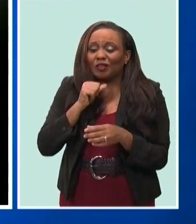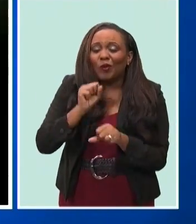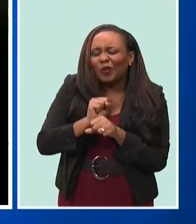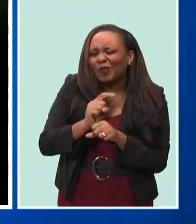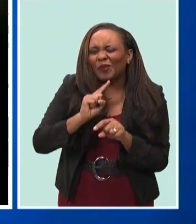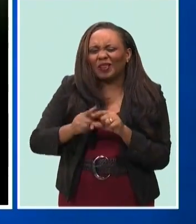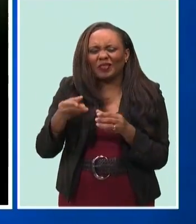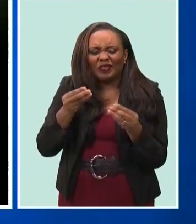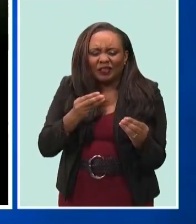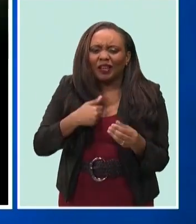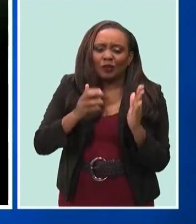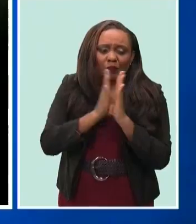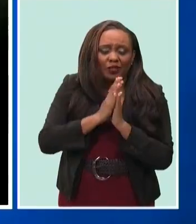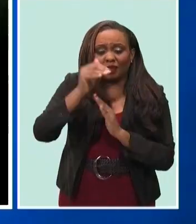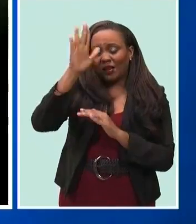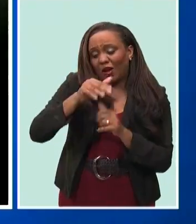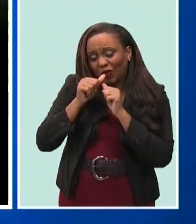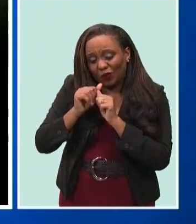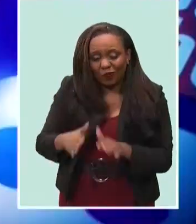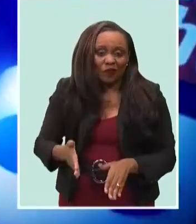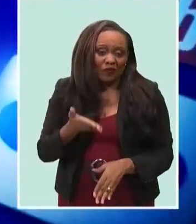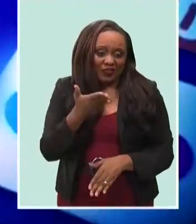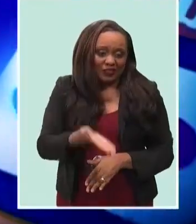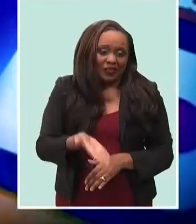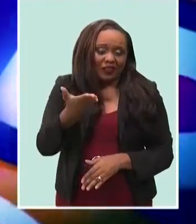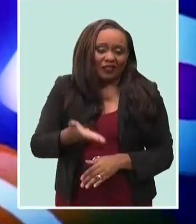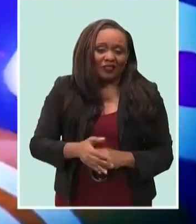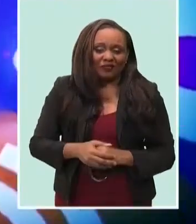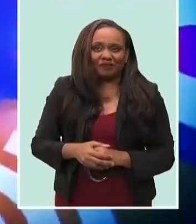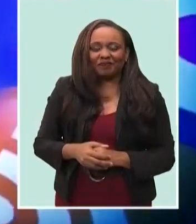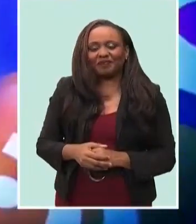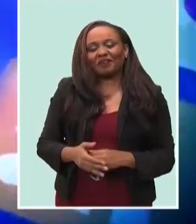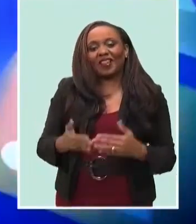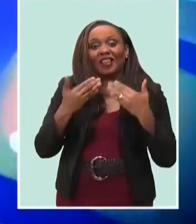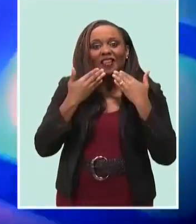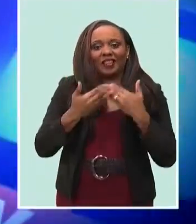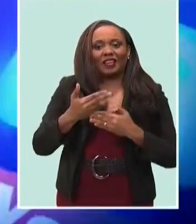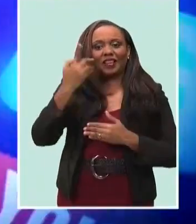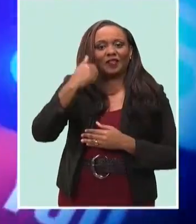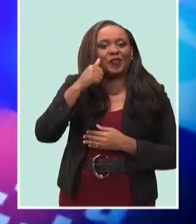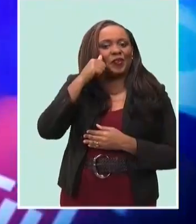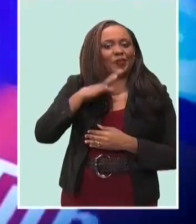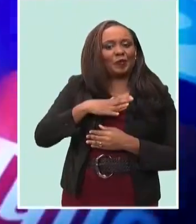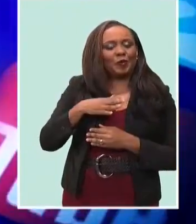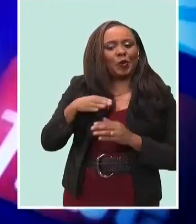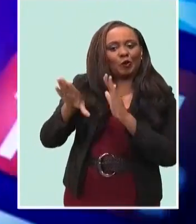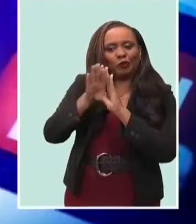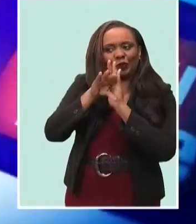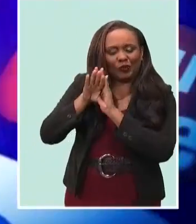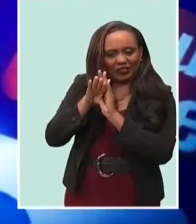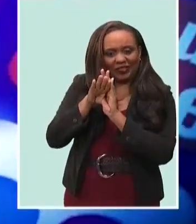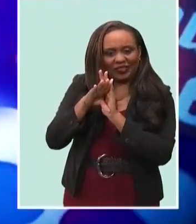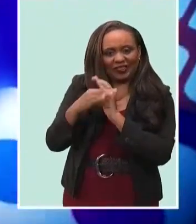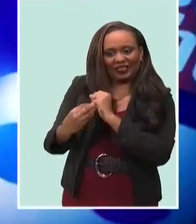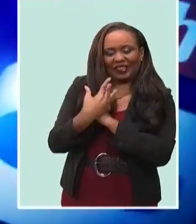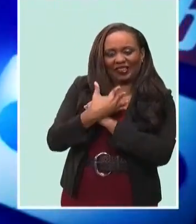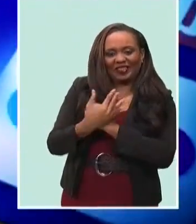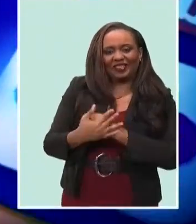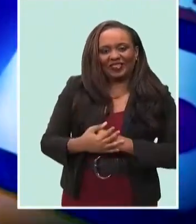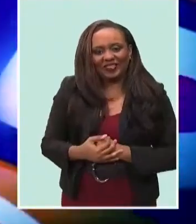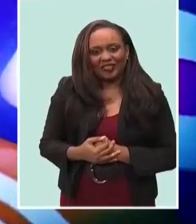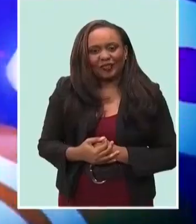pray that God will continue to bless this little girl. And thanks to Deborah Scott Nugent, who submitted that video. She says Kayla has more